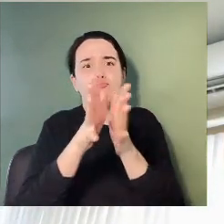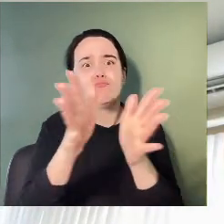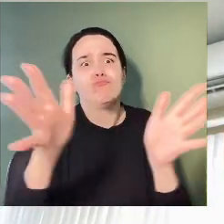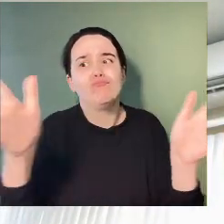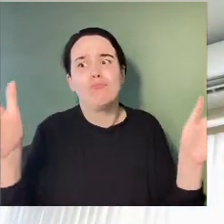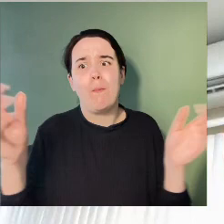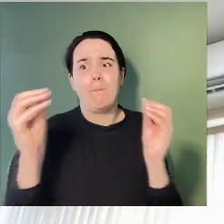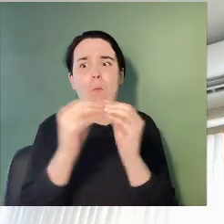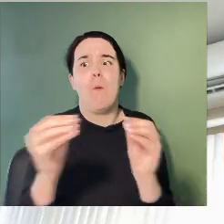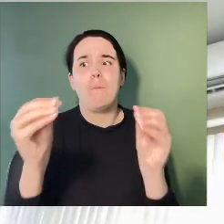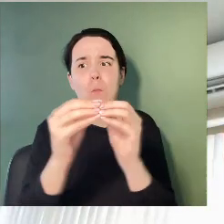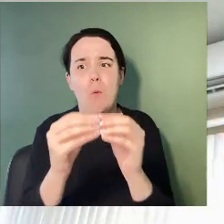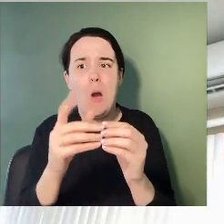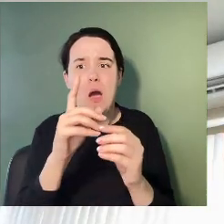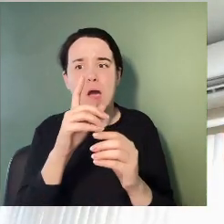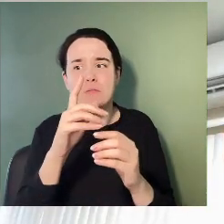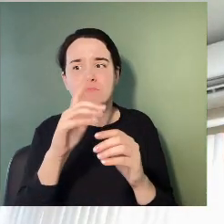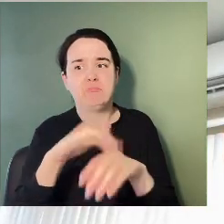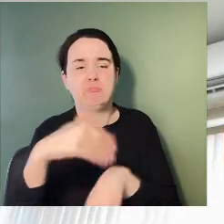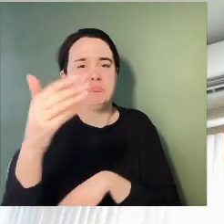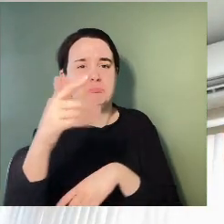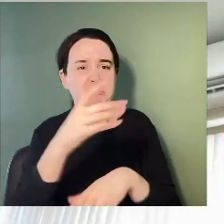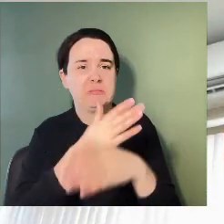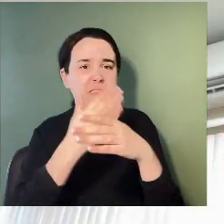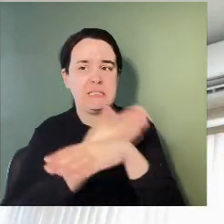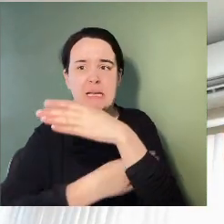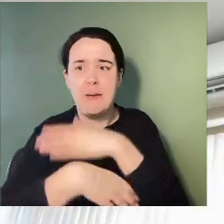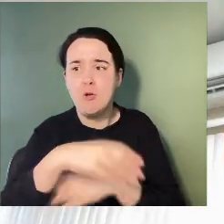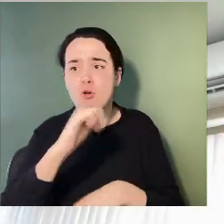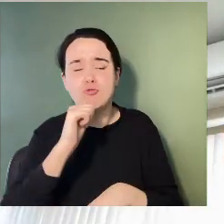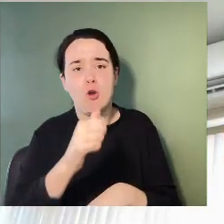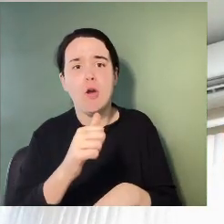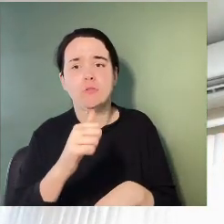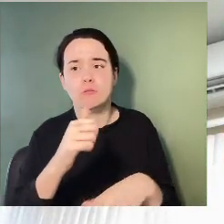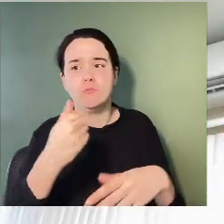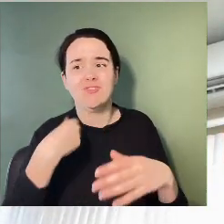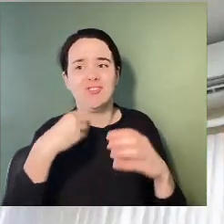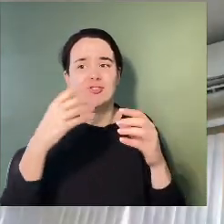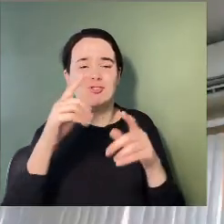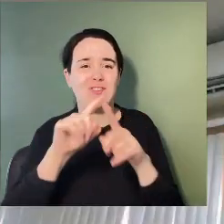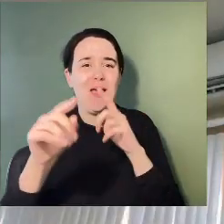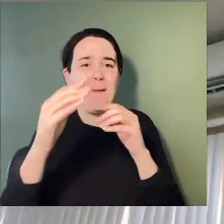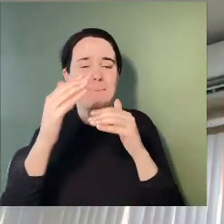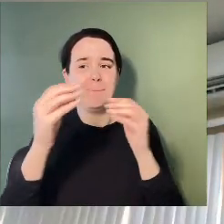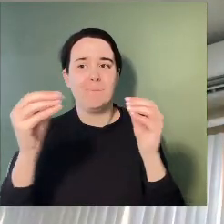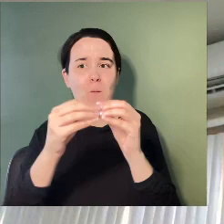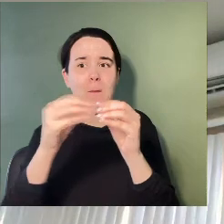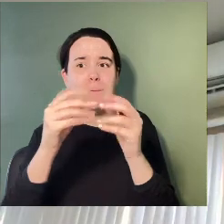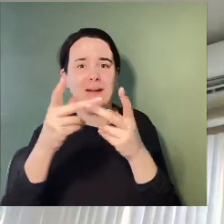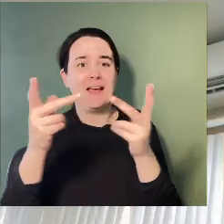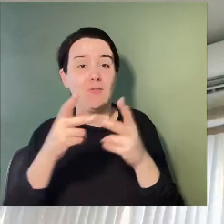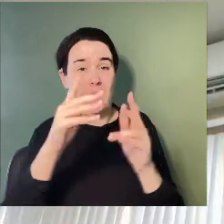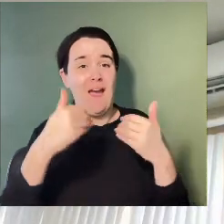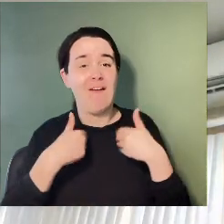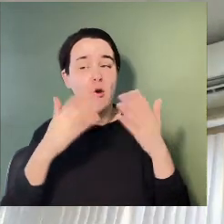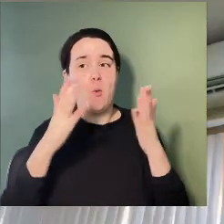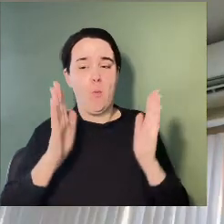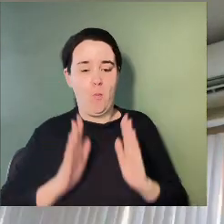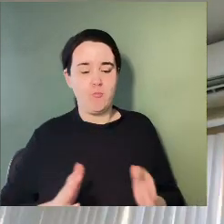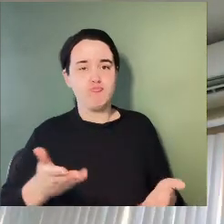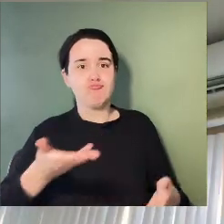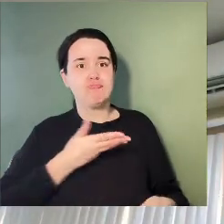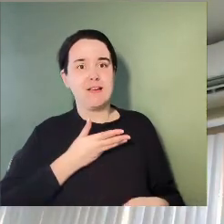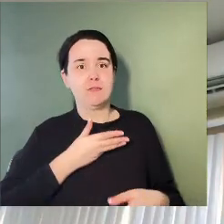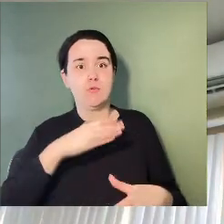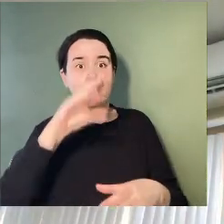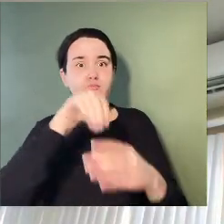along, irrespective of whether you have a disability or not. You are first a human. You have a human right to participate